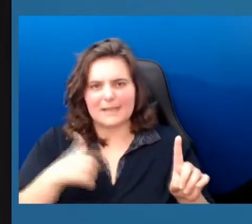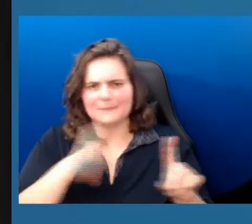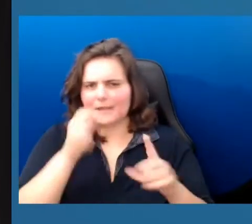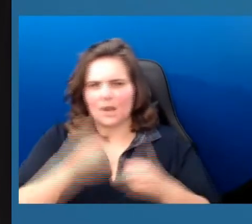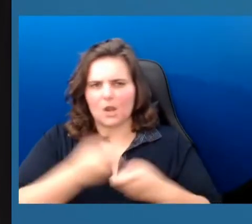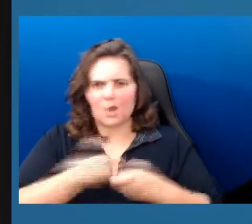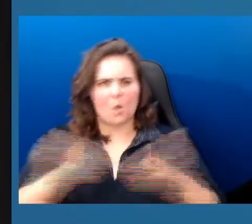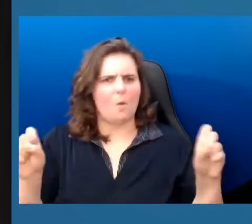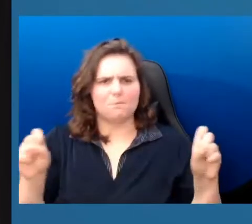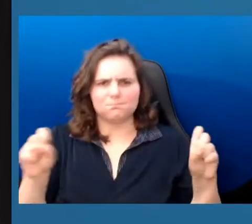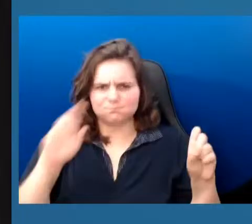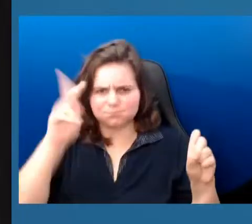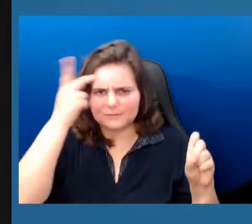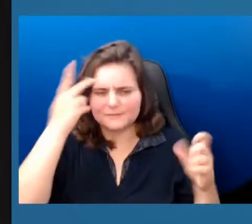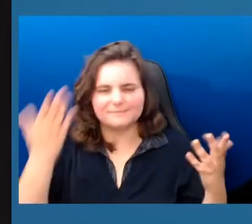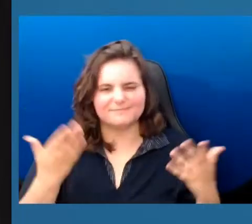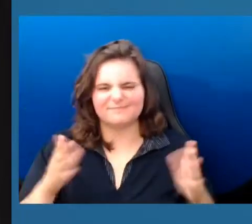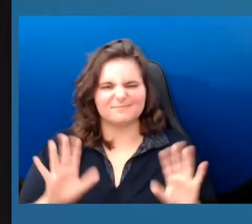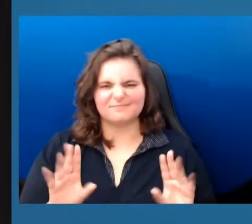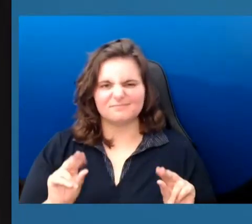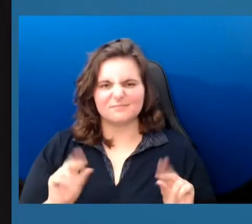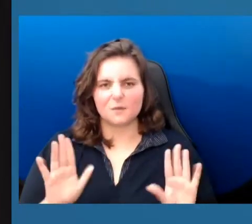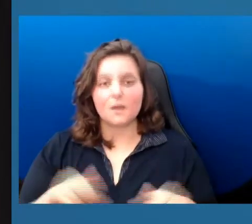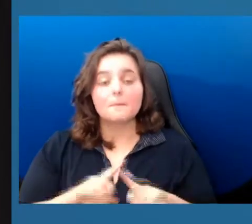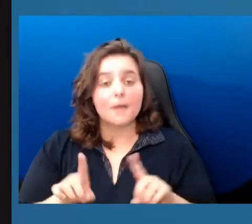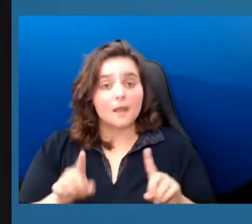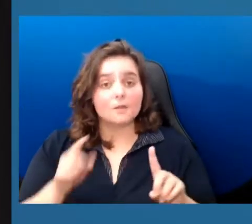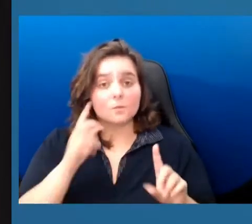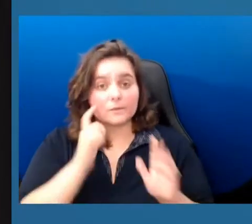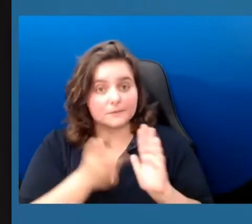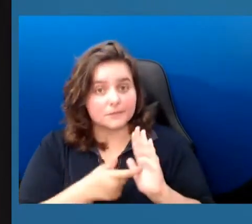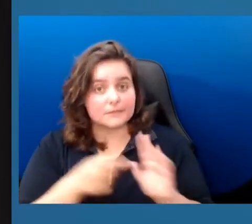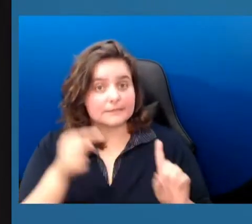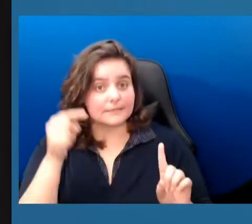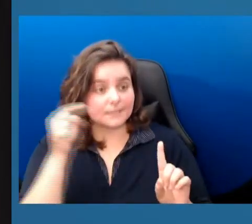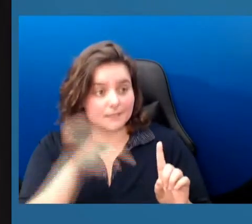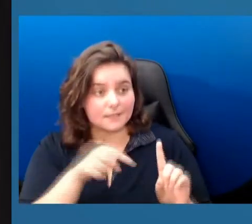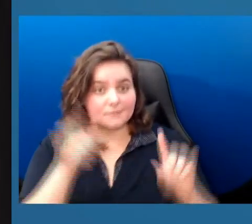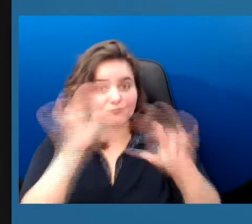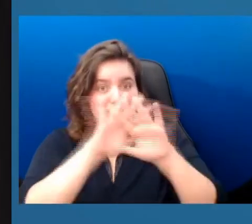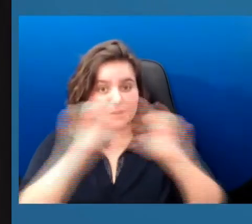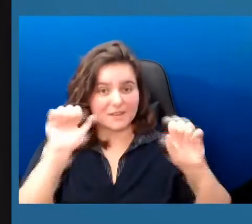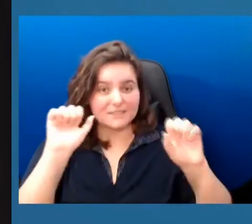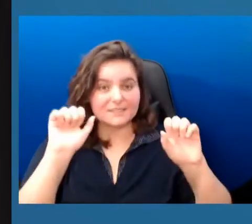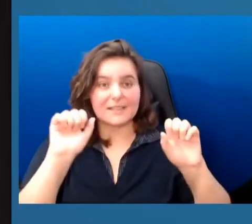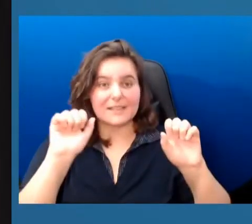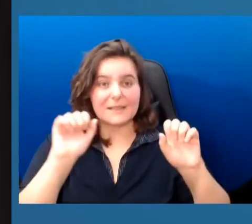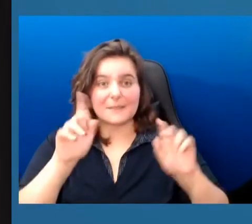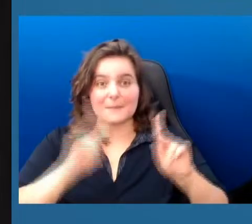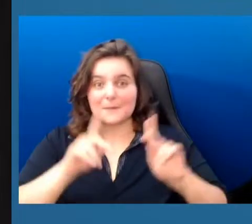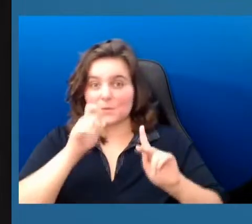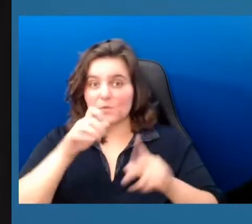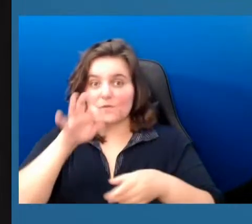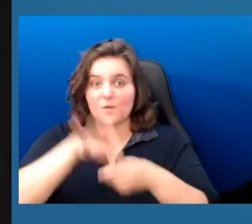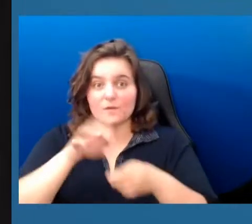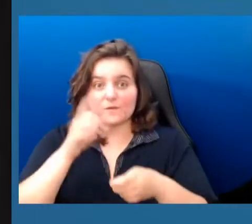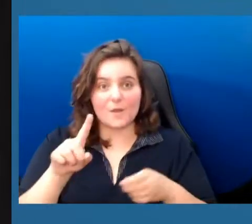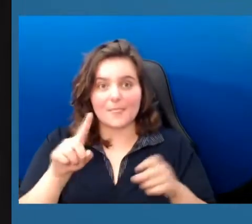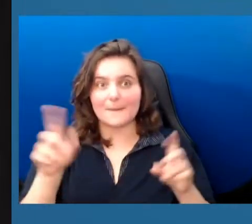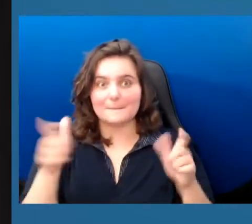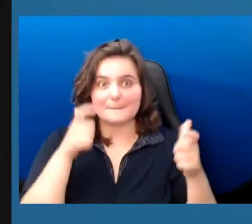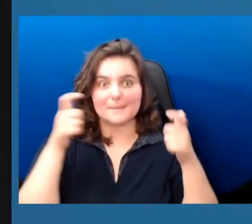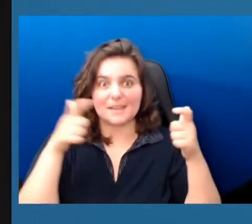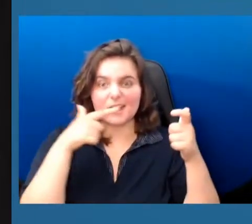have seen between this administration and those who voted for that big, ugly bill last